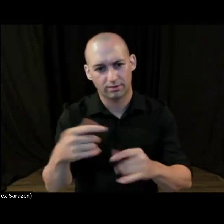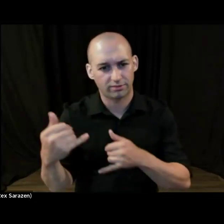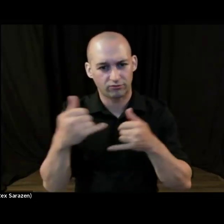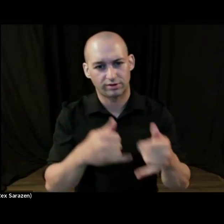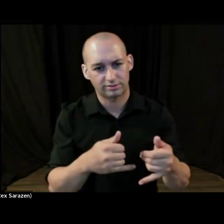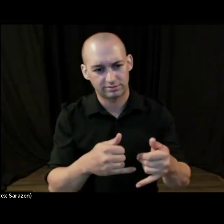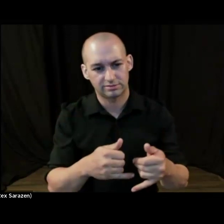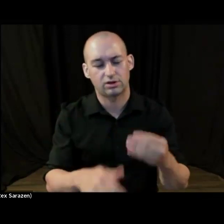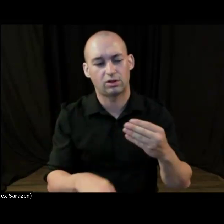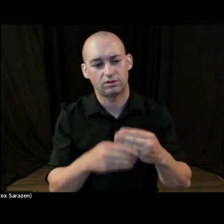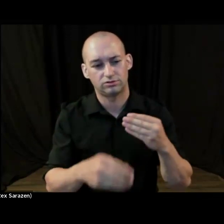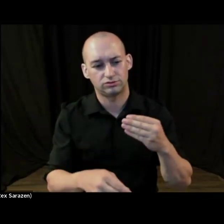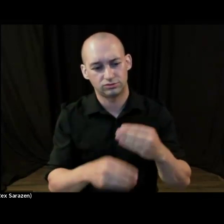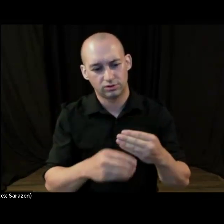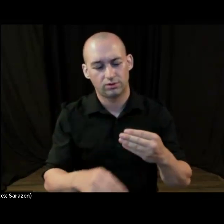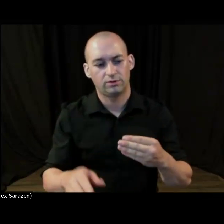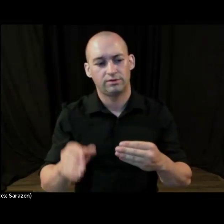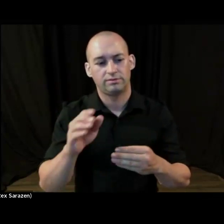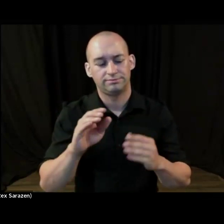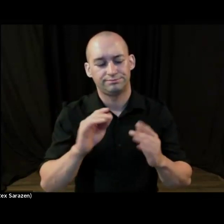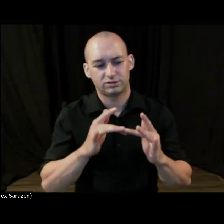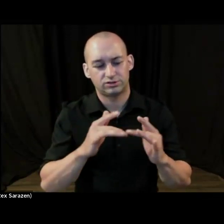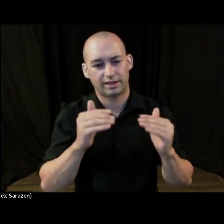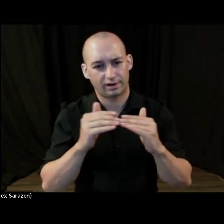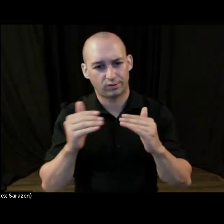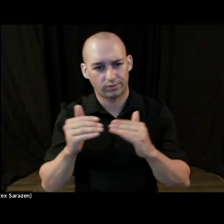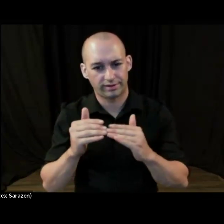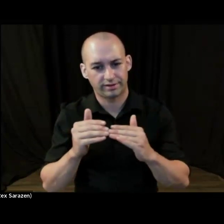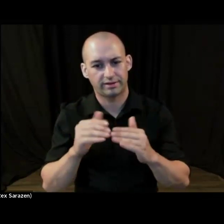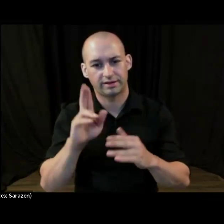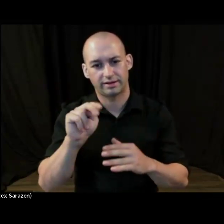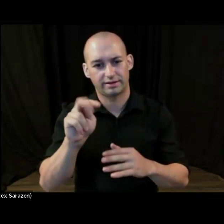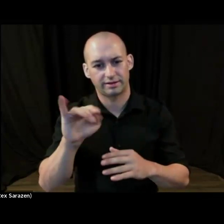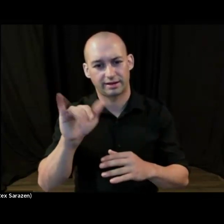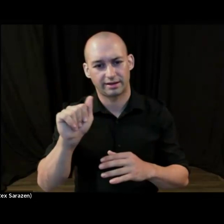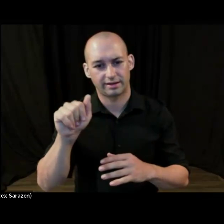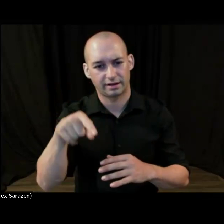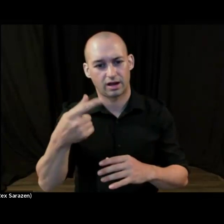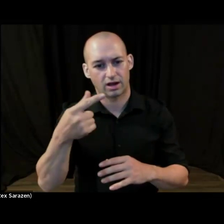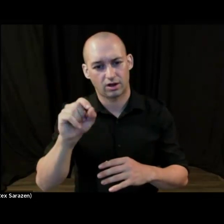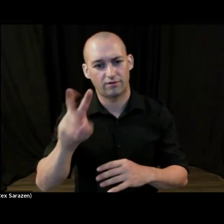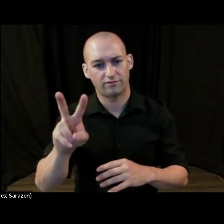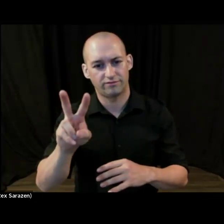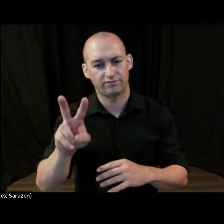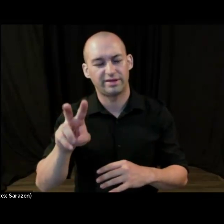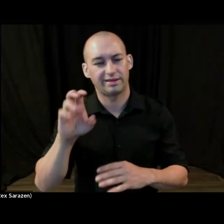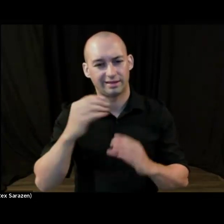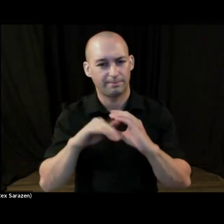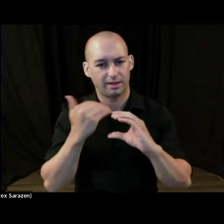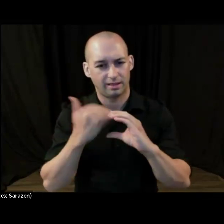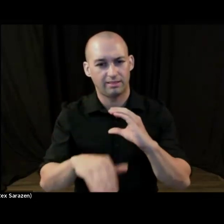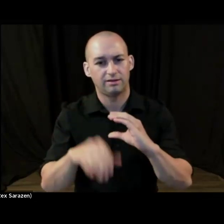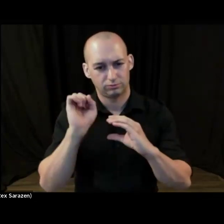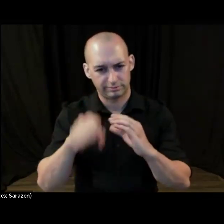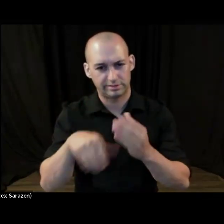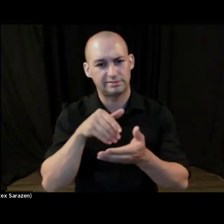as well as the digital equity at ntia.gov email where you can send